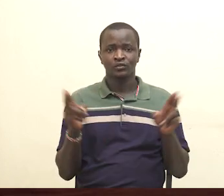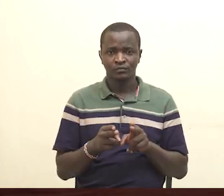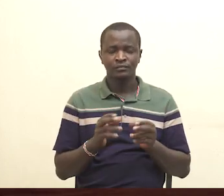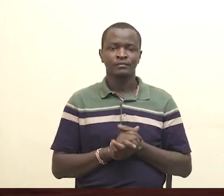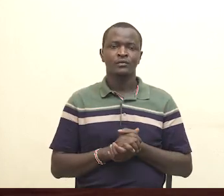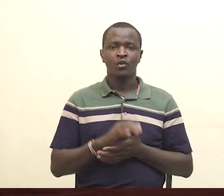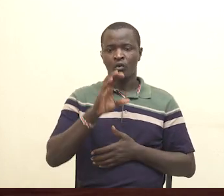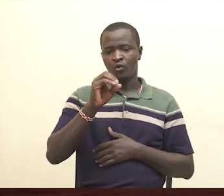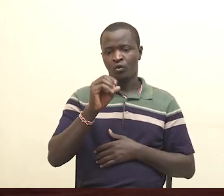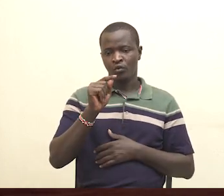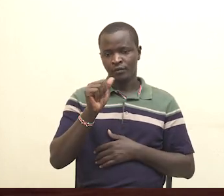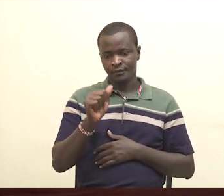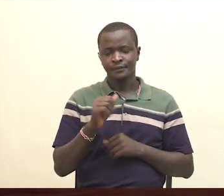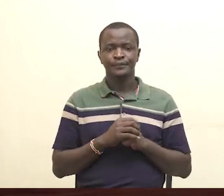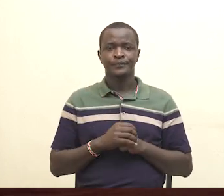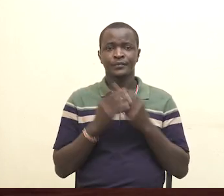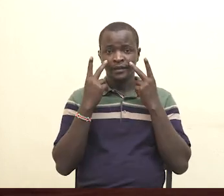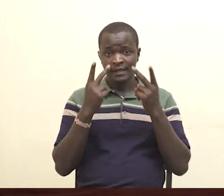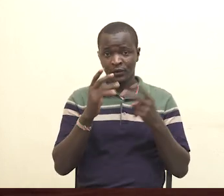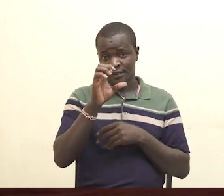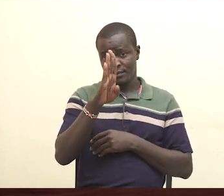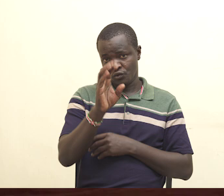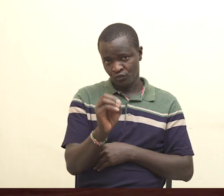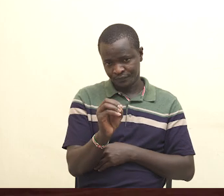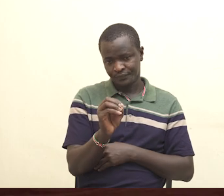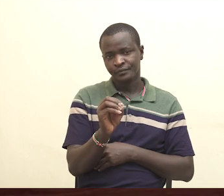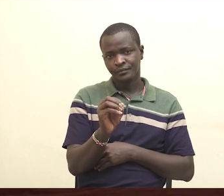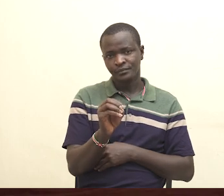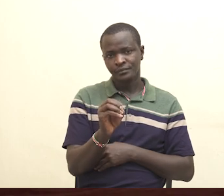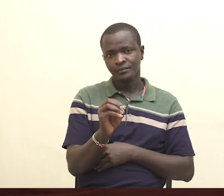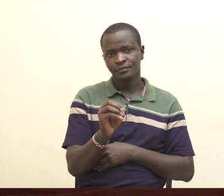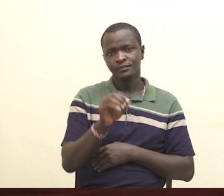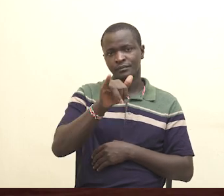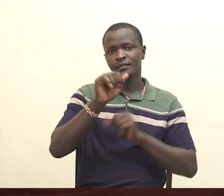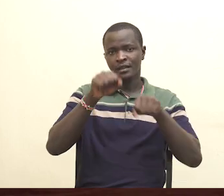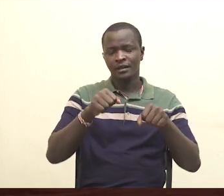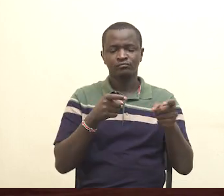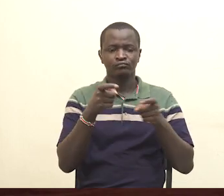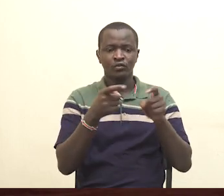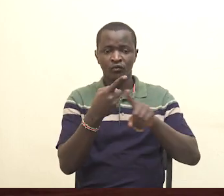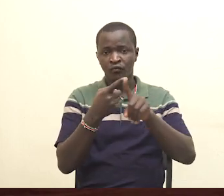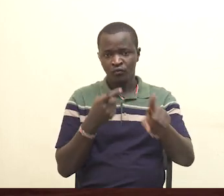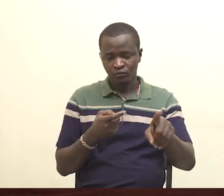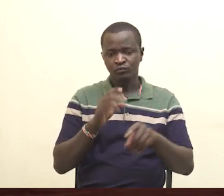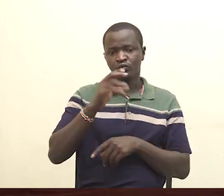the Advocacy of the Child, in short, COMUTAC. This is a CBO